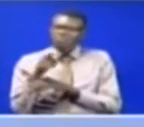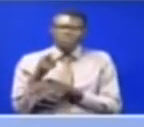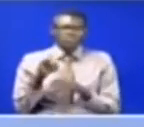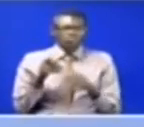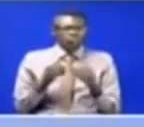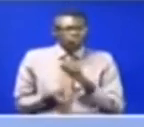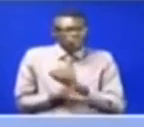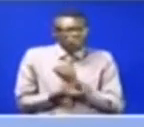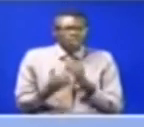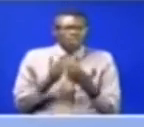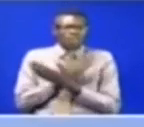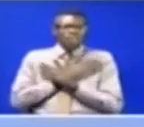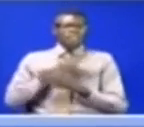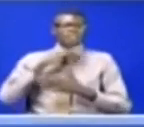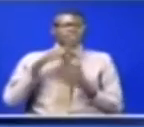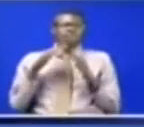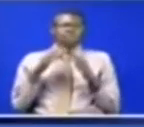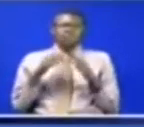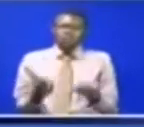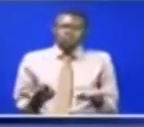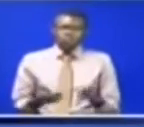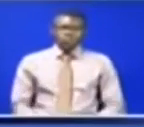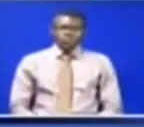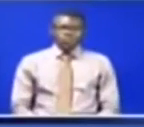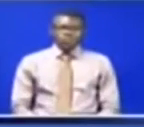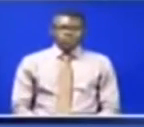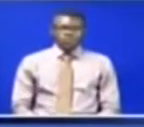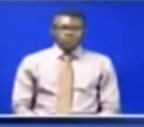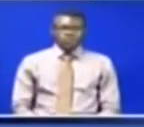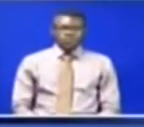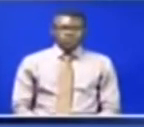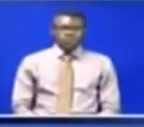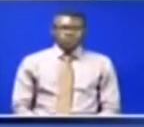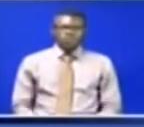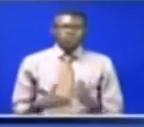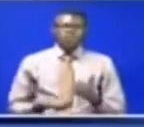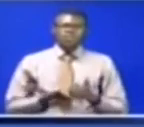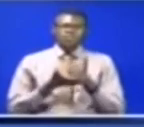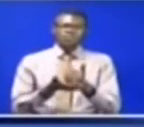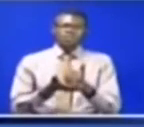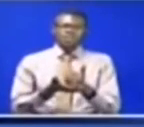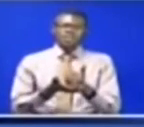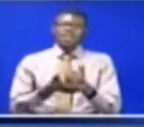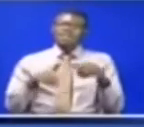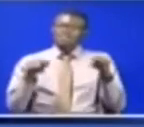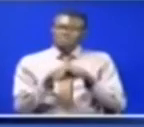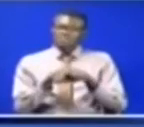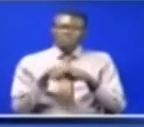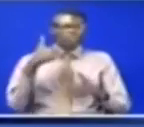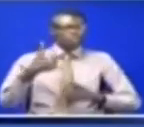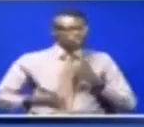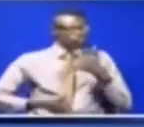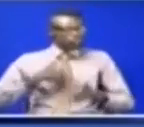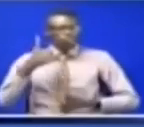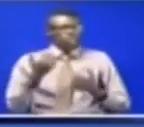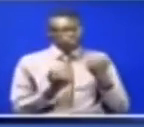his departed friend. Listen in. Gentleman, very helpful, and he enjoyed rally.